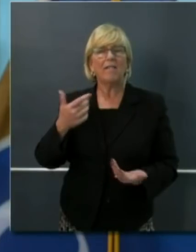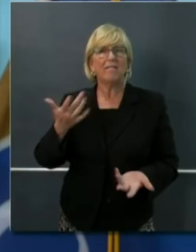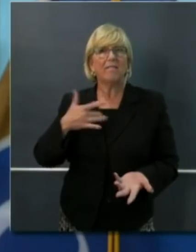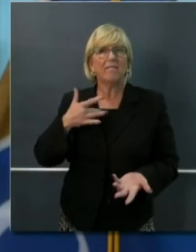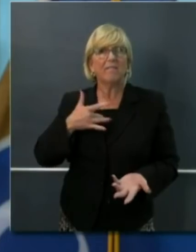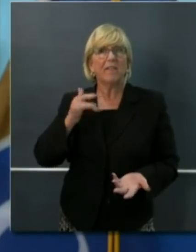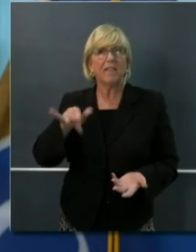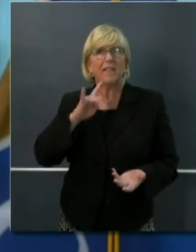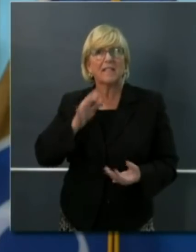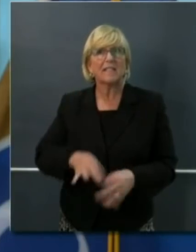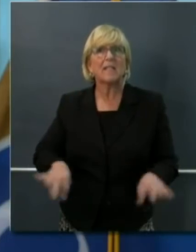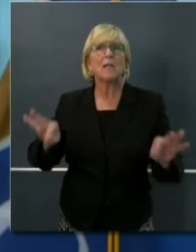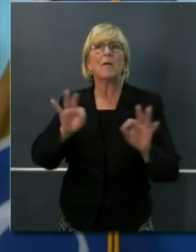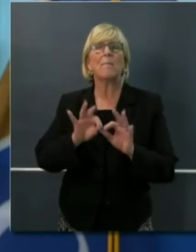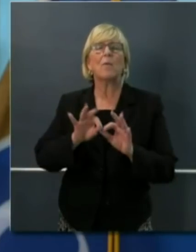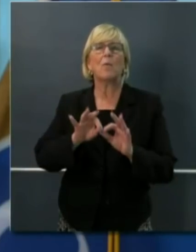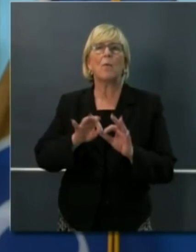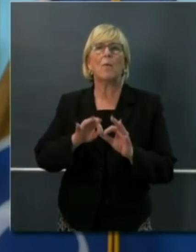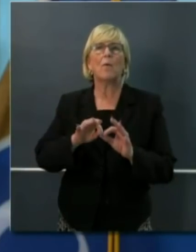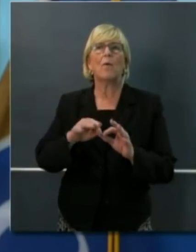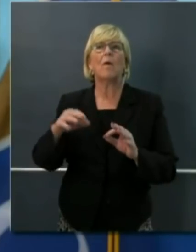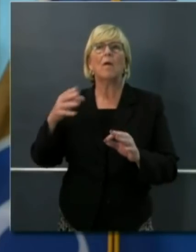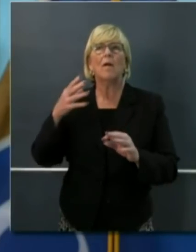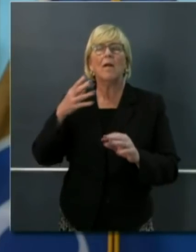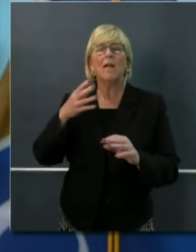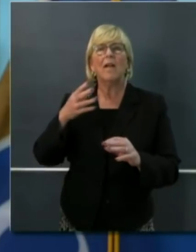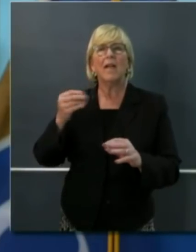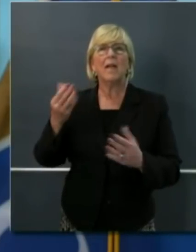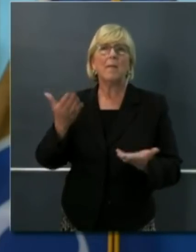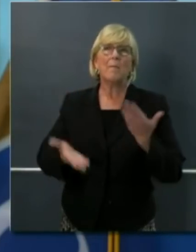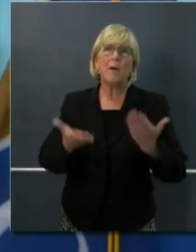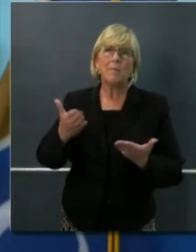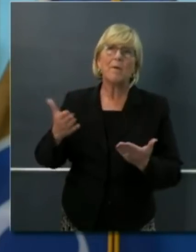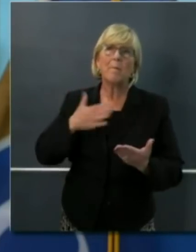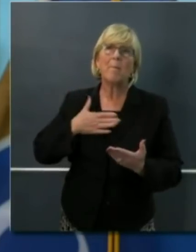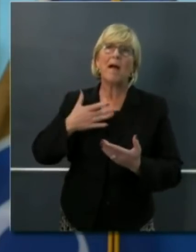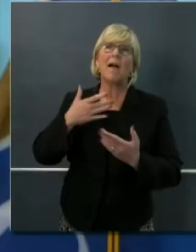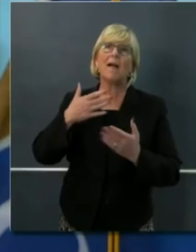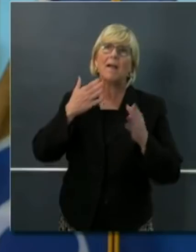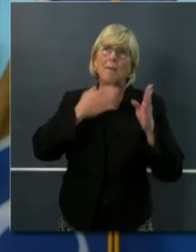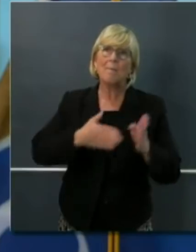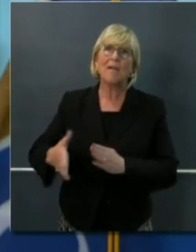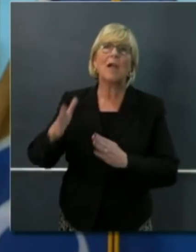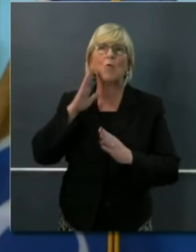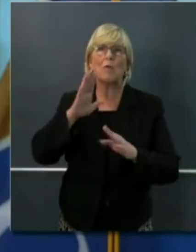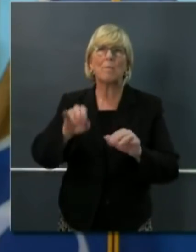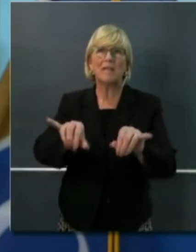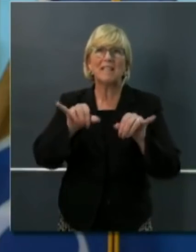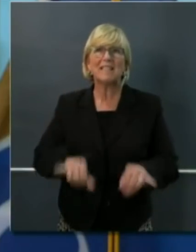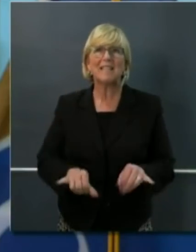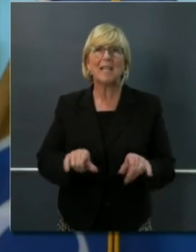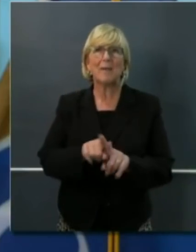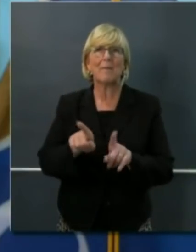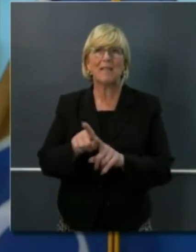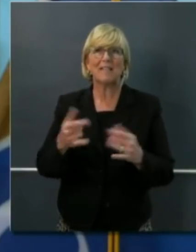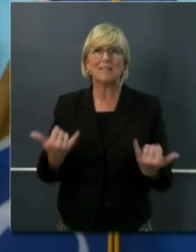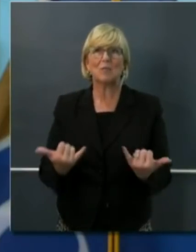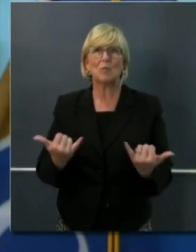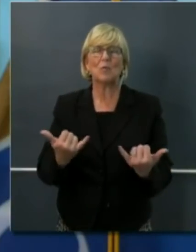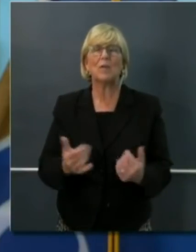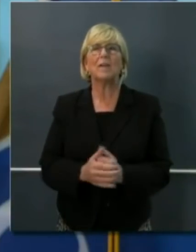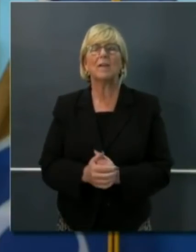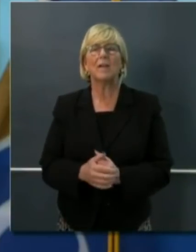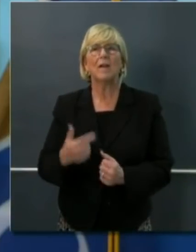subsequent announcements that may be made by similar efforts all across the state of California. But again, we compliment